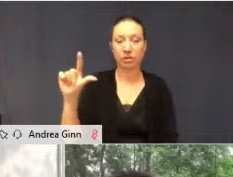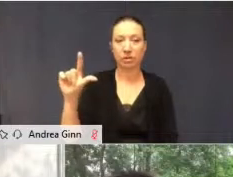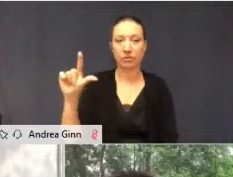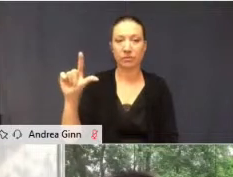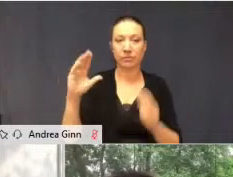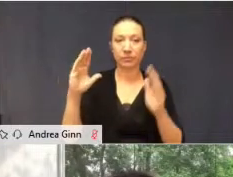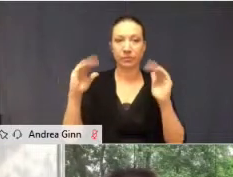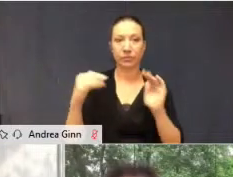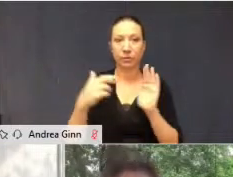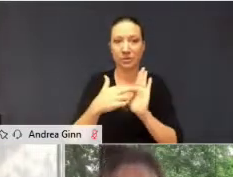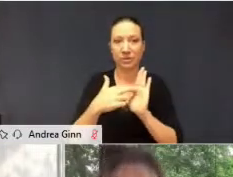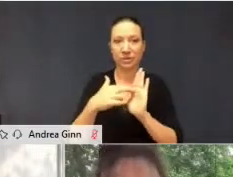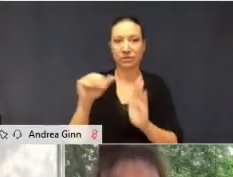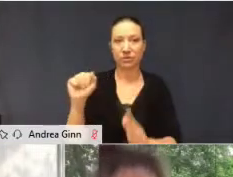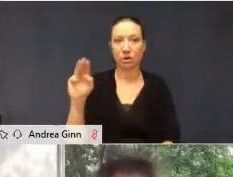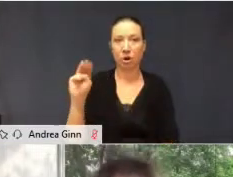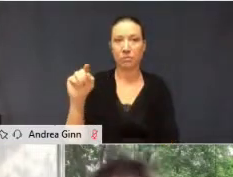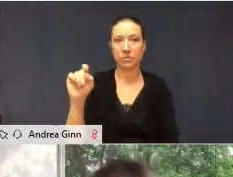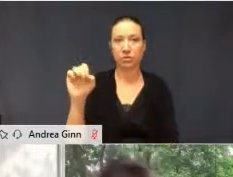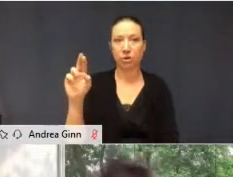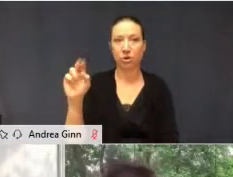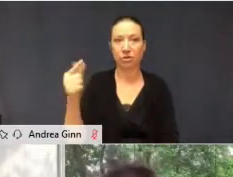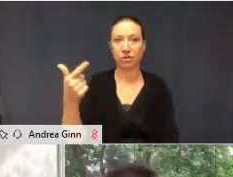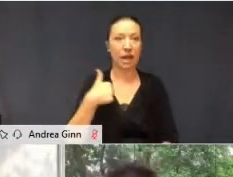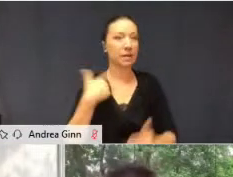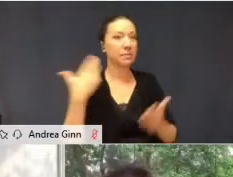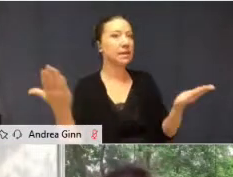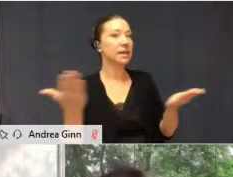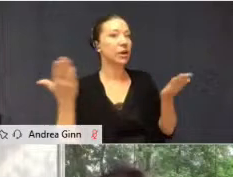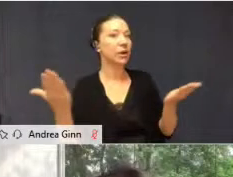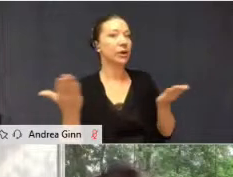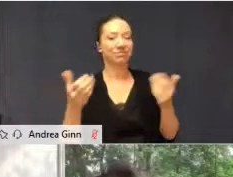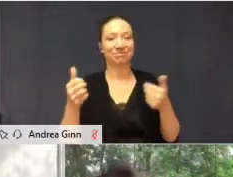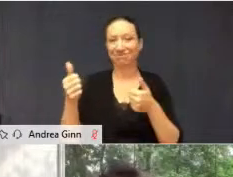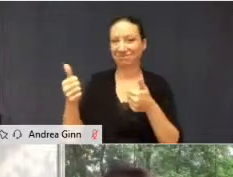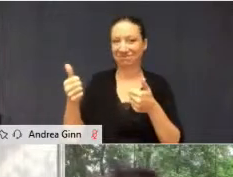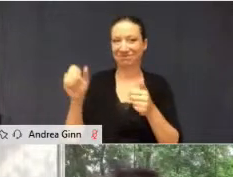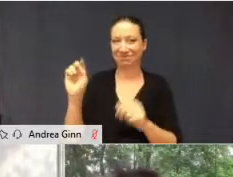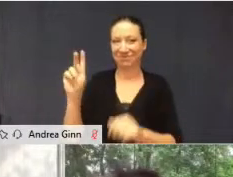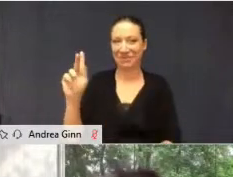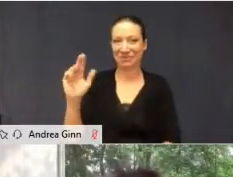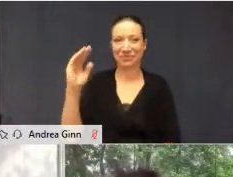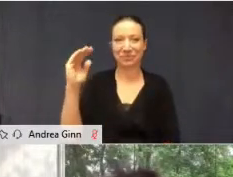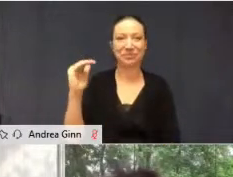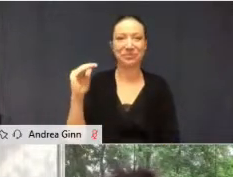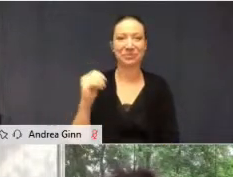Representative Armstrong? And I'm here. Okay.